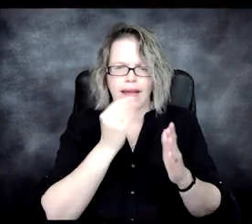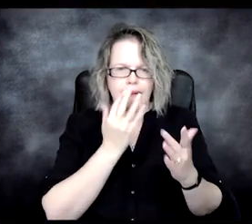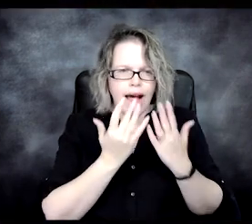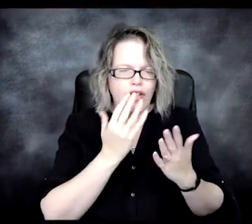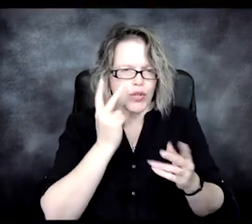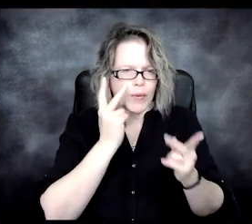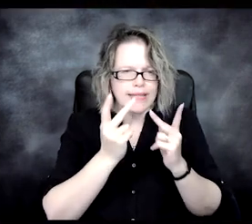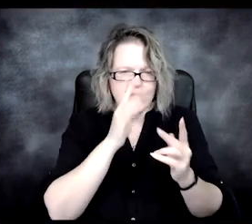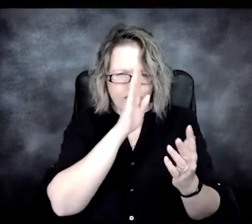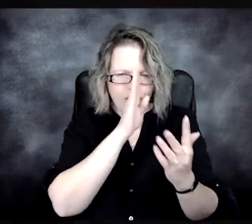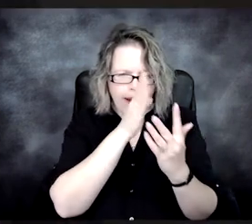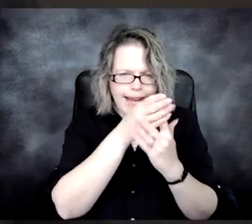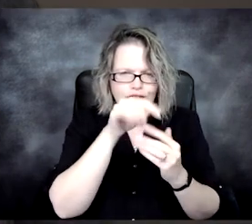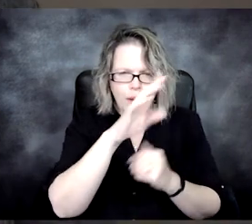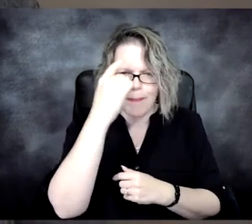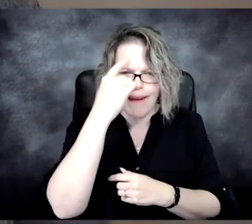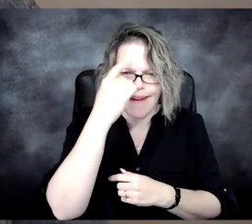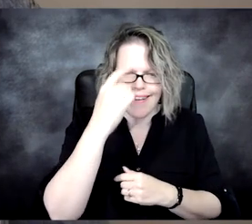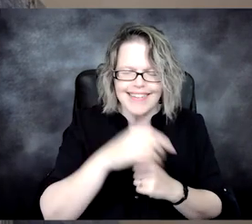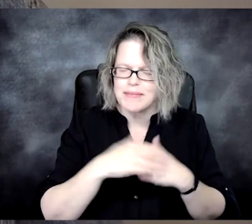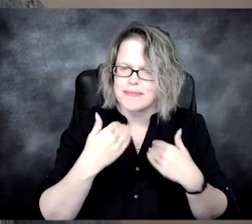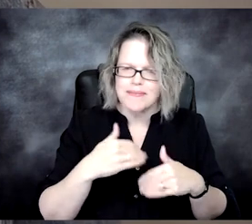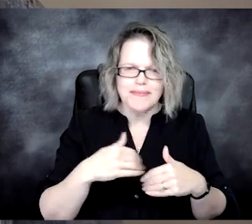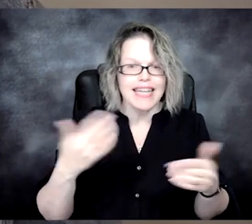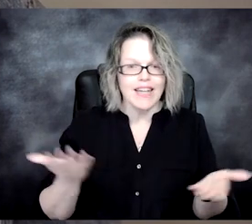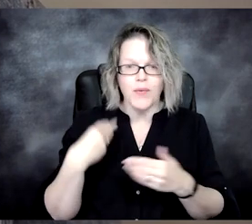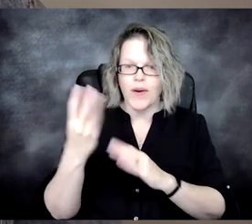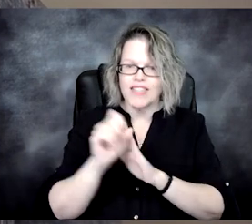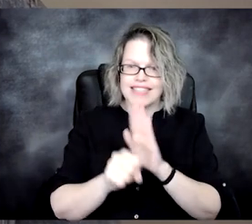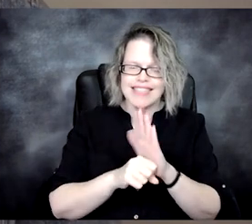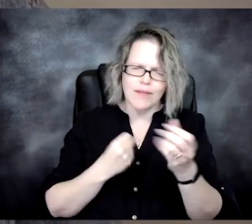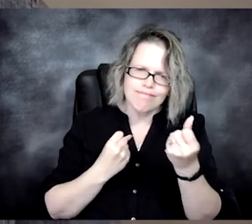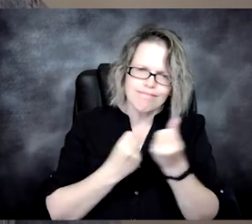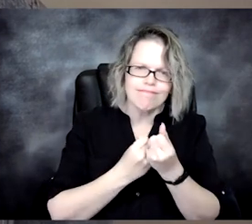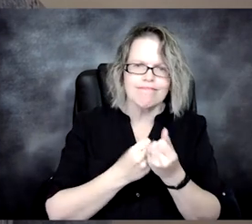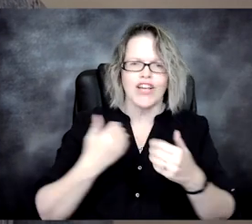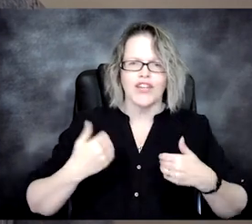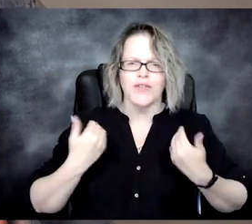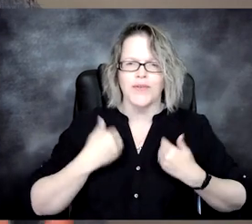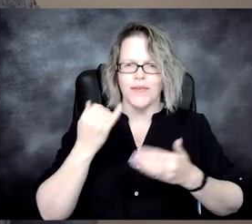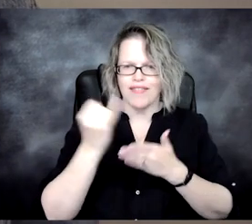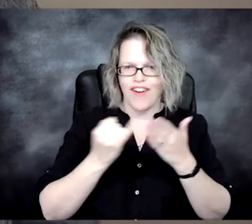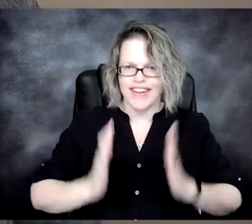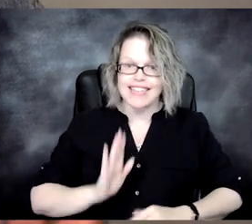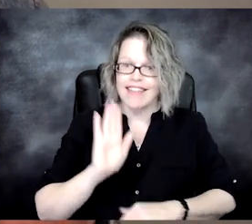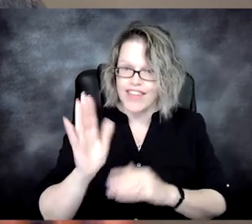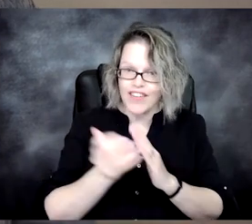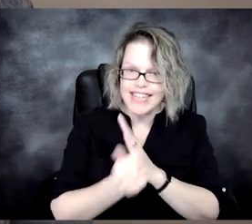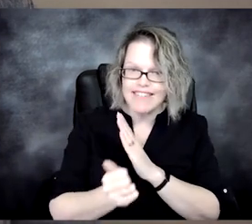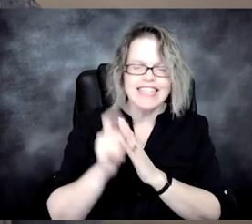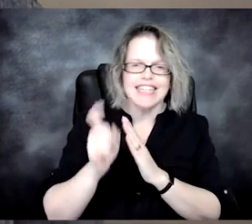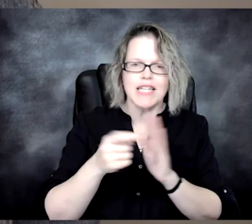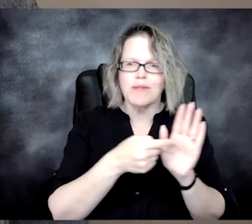the subject's mind. At Inspire Washington, we are huge supporters of our youth artists, and we believe that their gifts need to be shared with